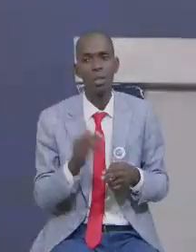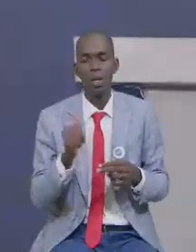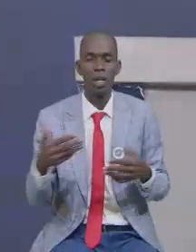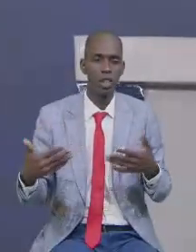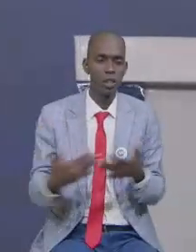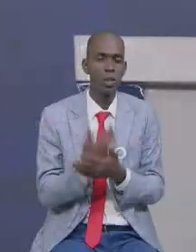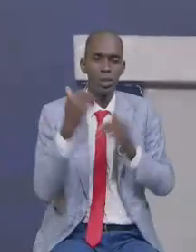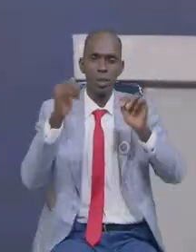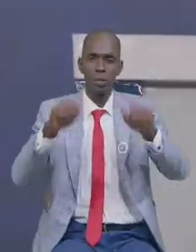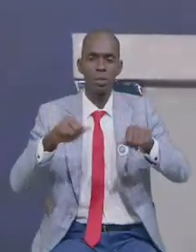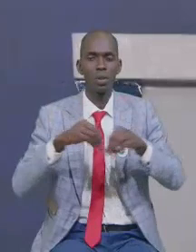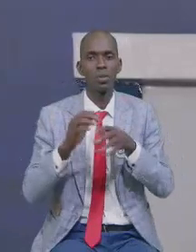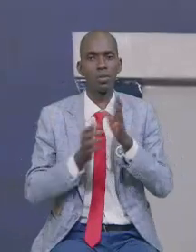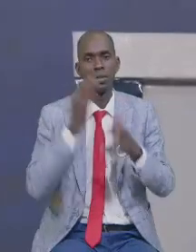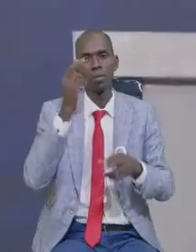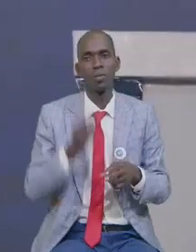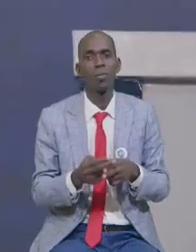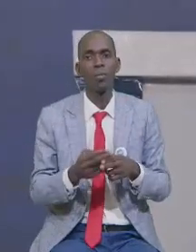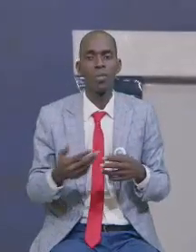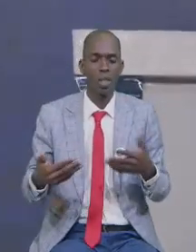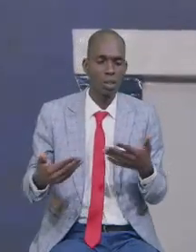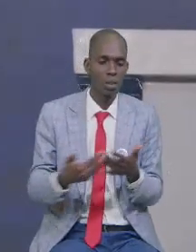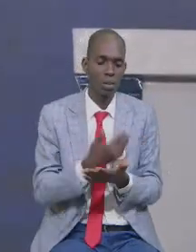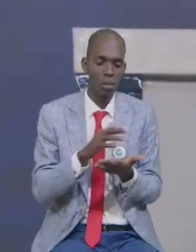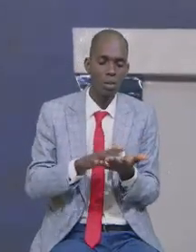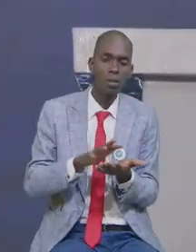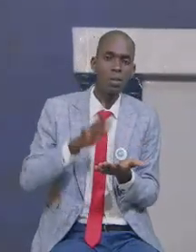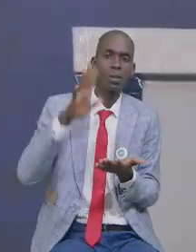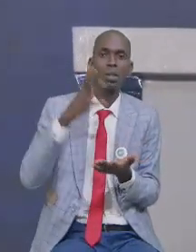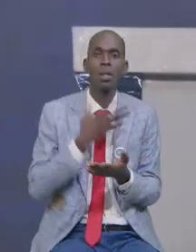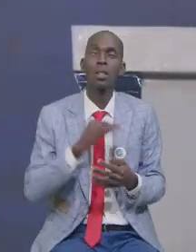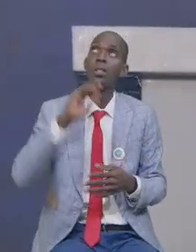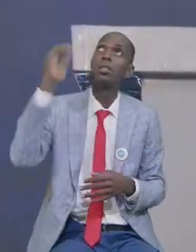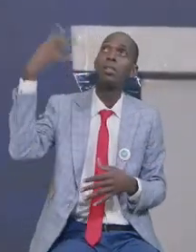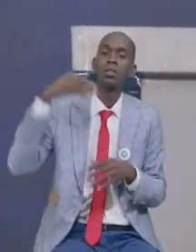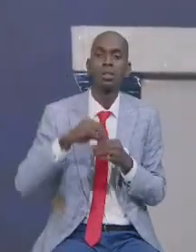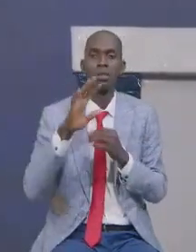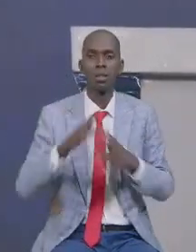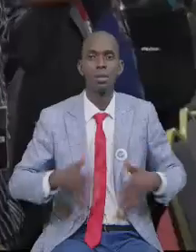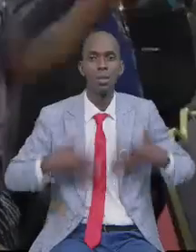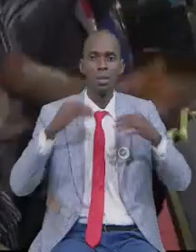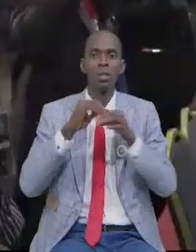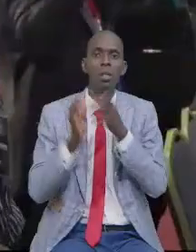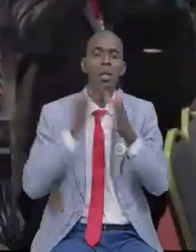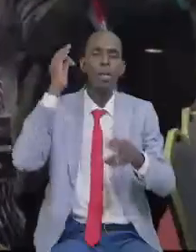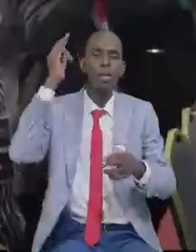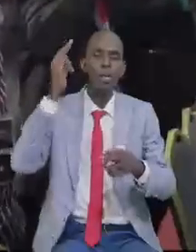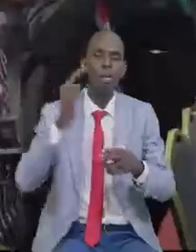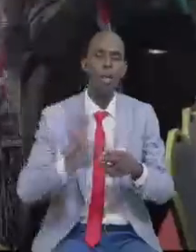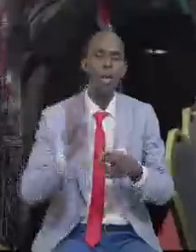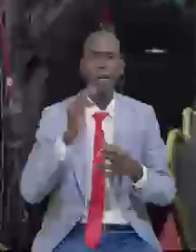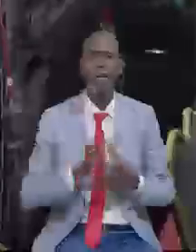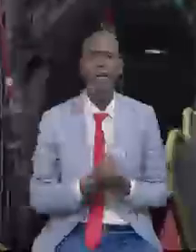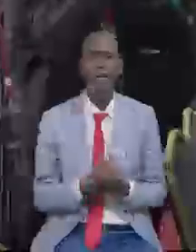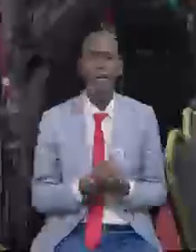possibility, new glory and new grace in your life in Jesus' name.